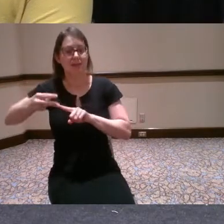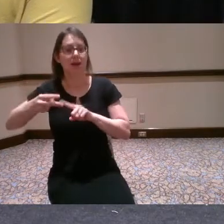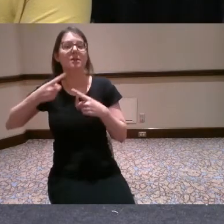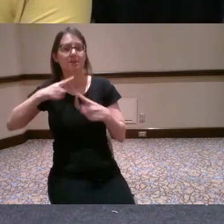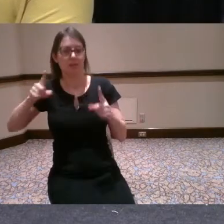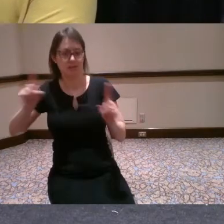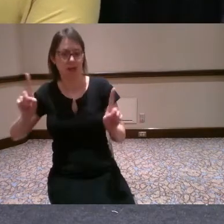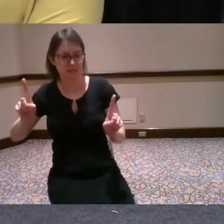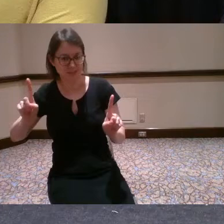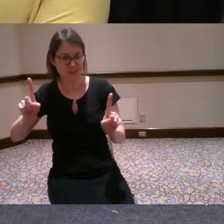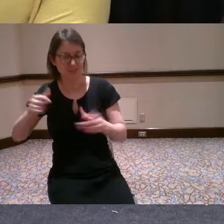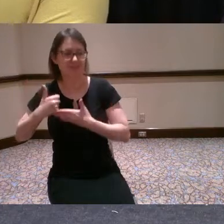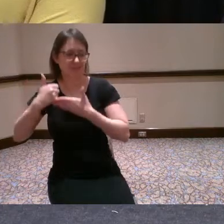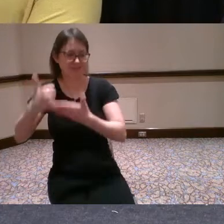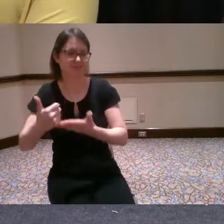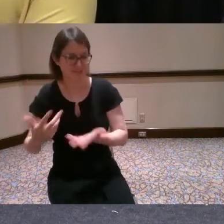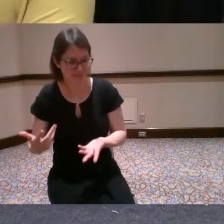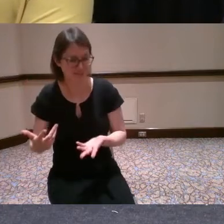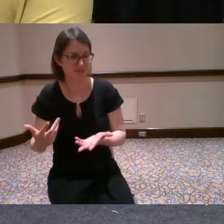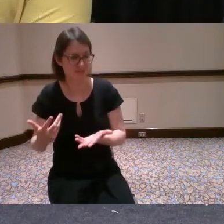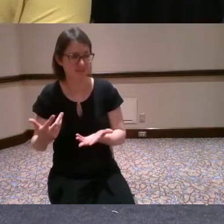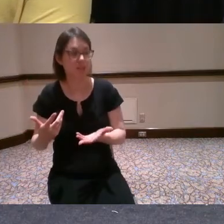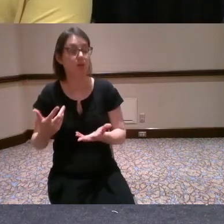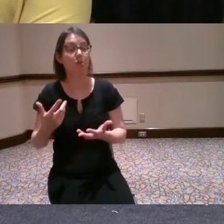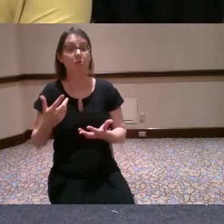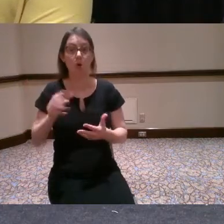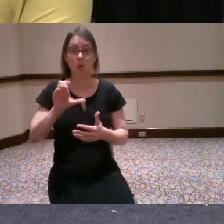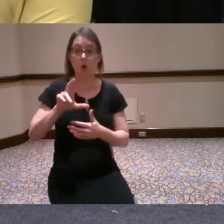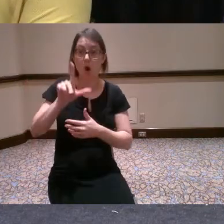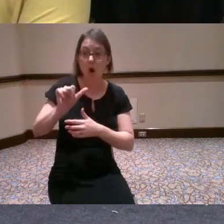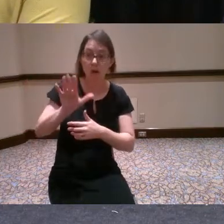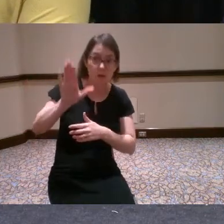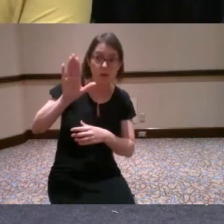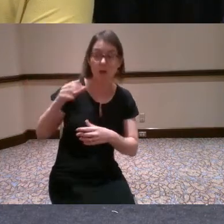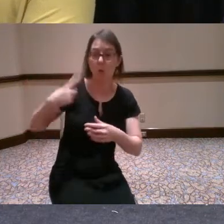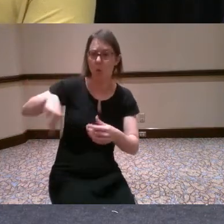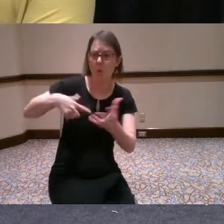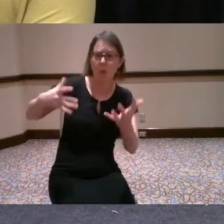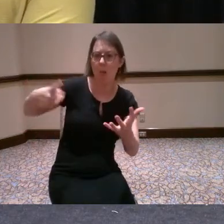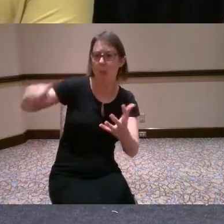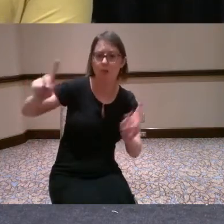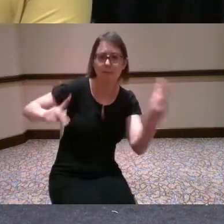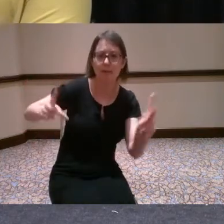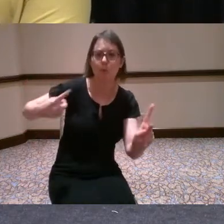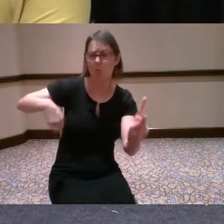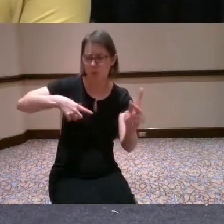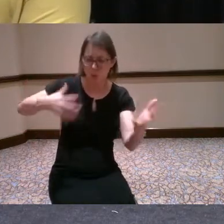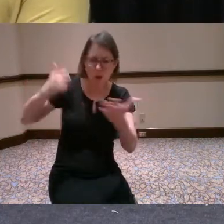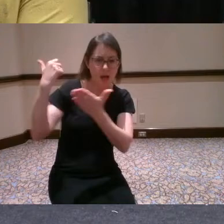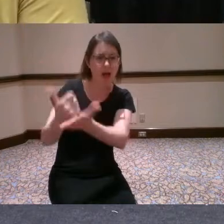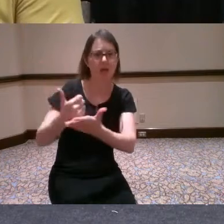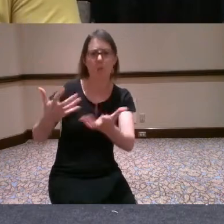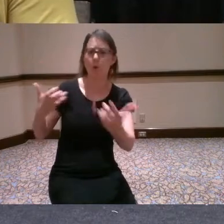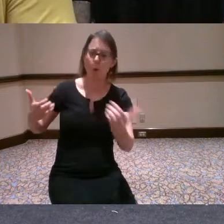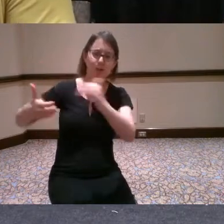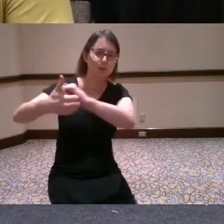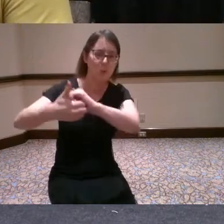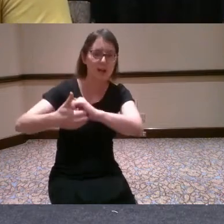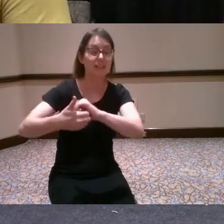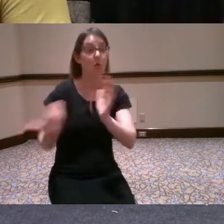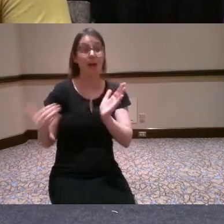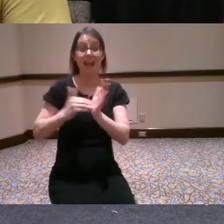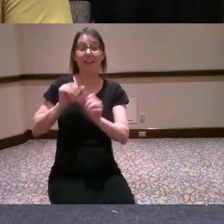that we announced Ground Up, Karla reached out and said, we want those people. When you're, you know, when we want to help, we want to join in. So once again, there